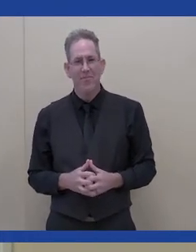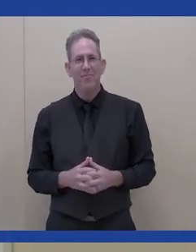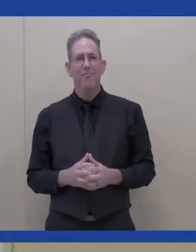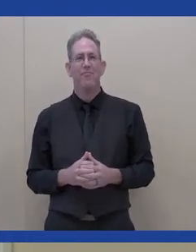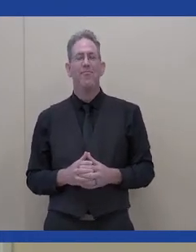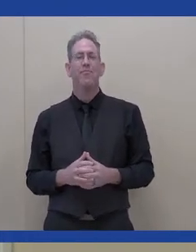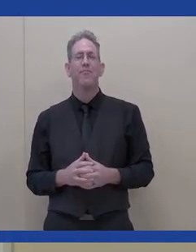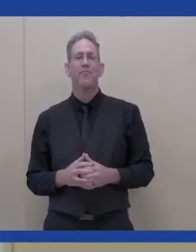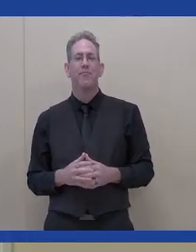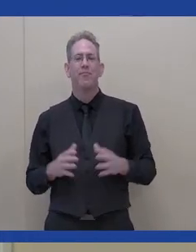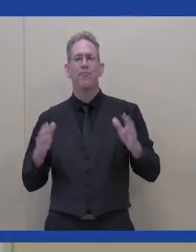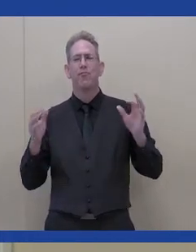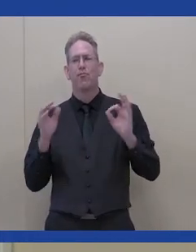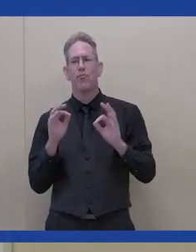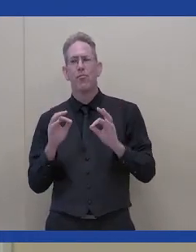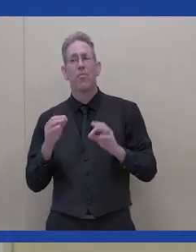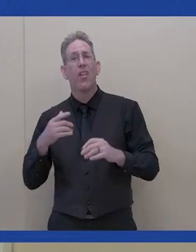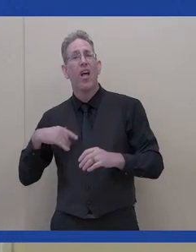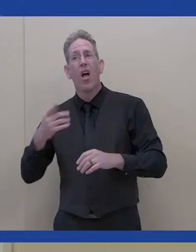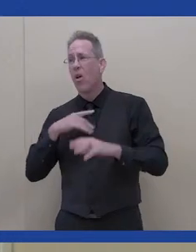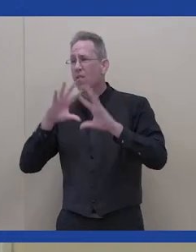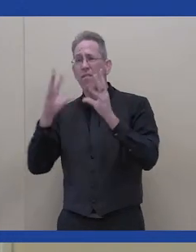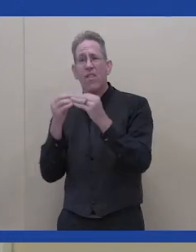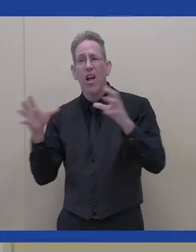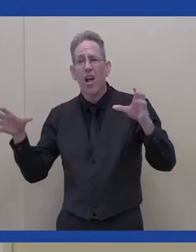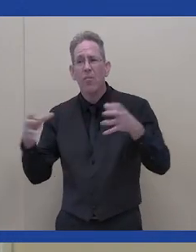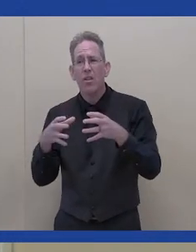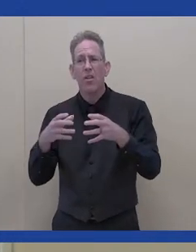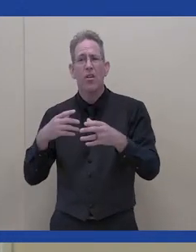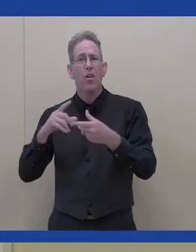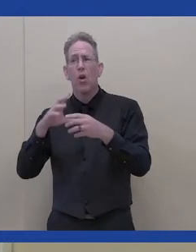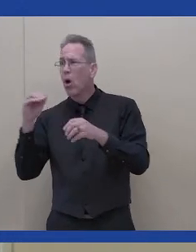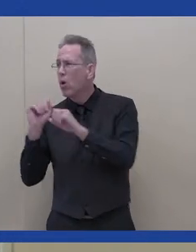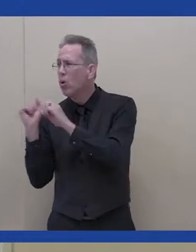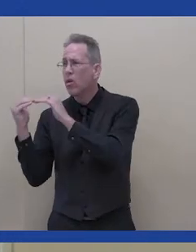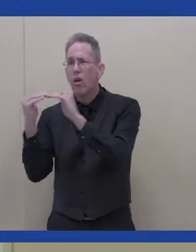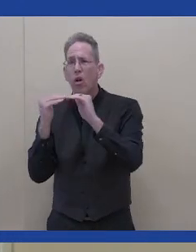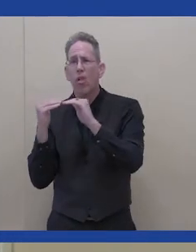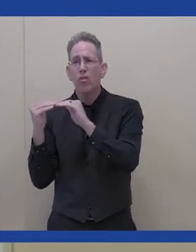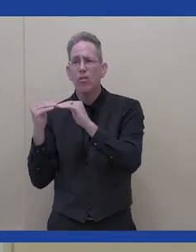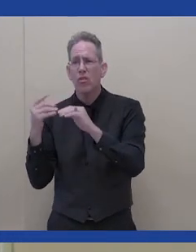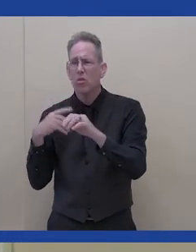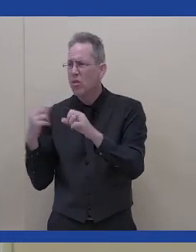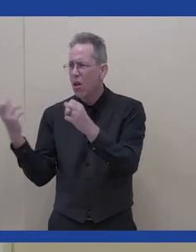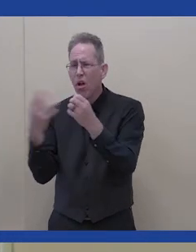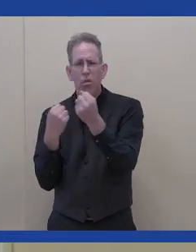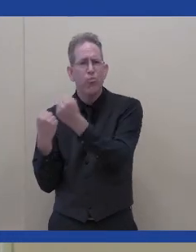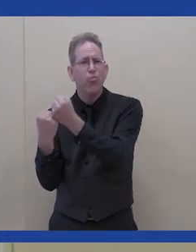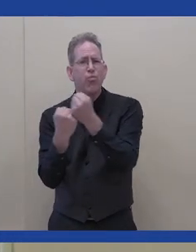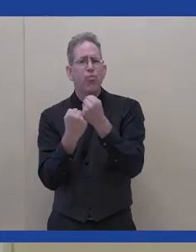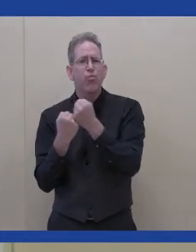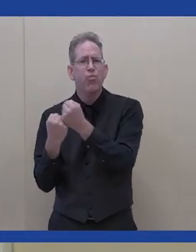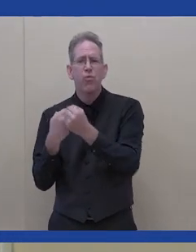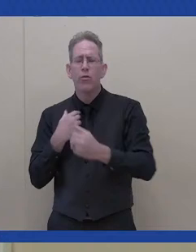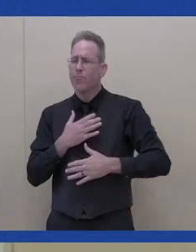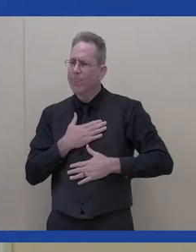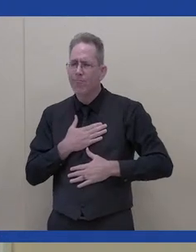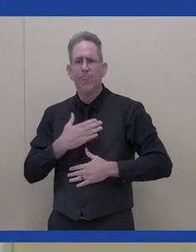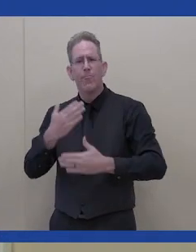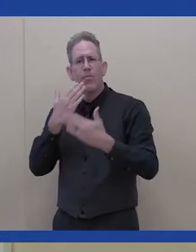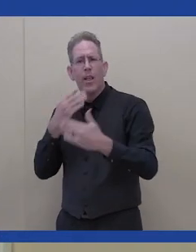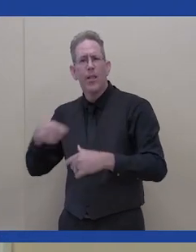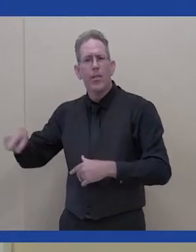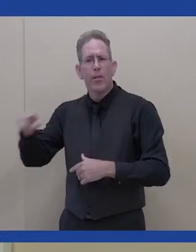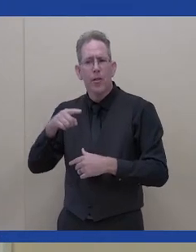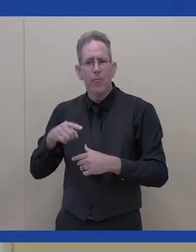Our entire family, friends, and colleagues have been by our side since day one, and it means so much to us. And Elliot,